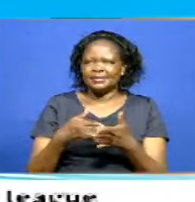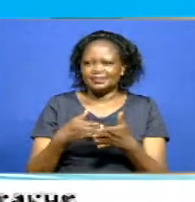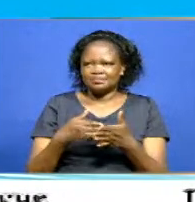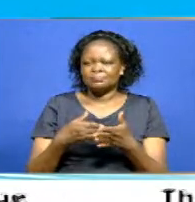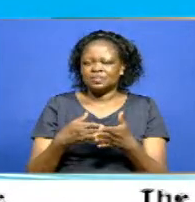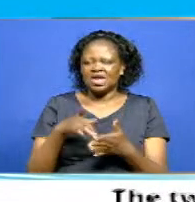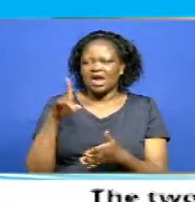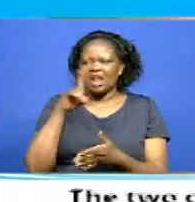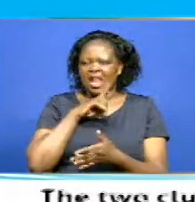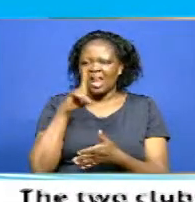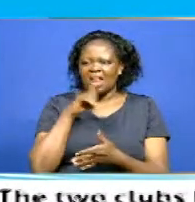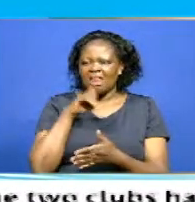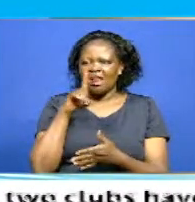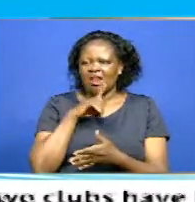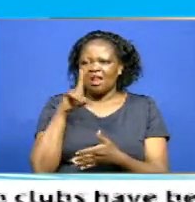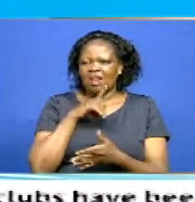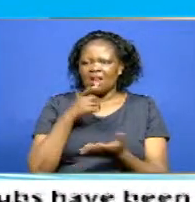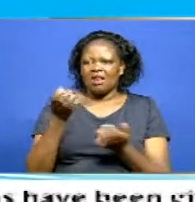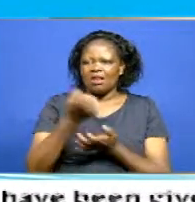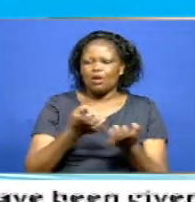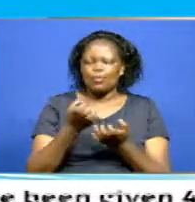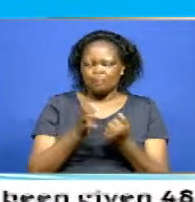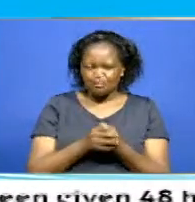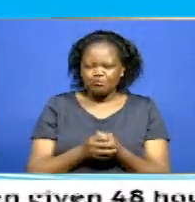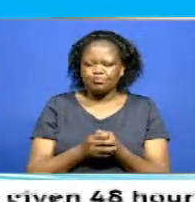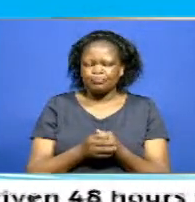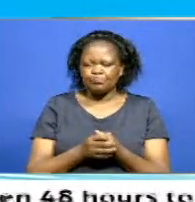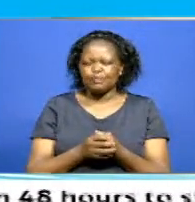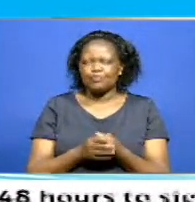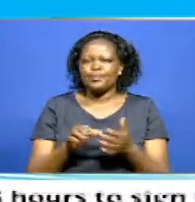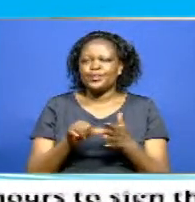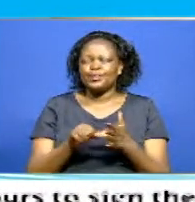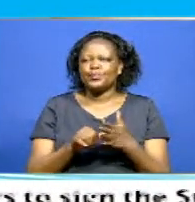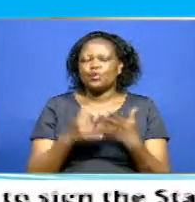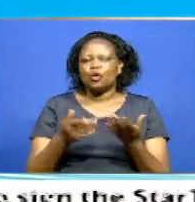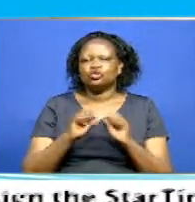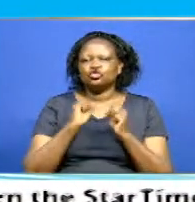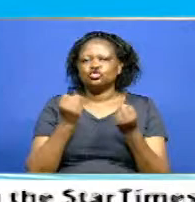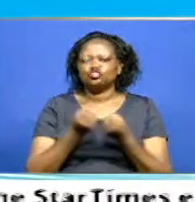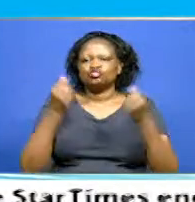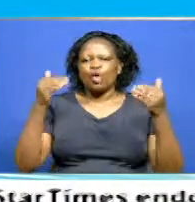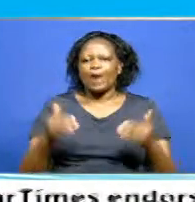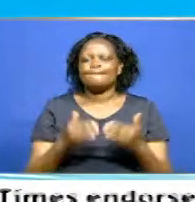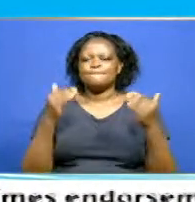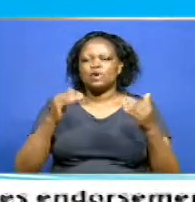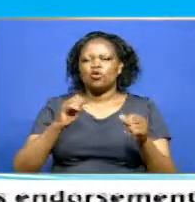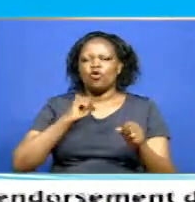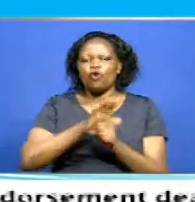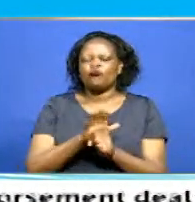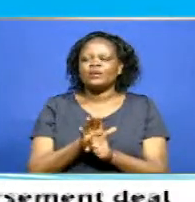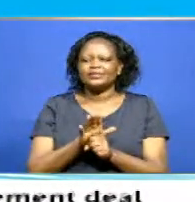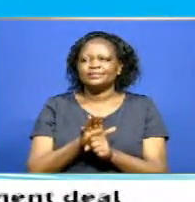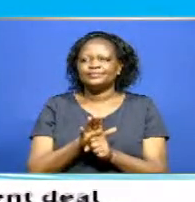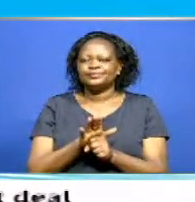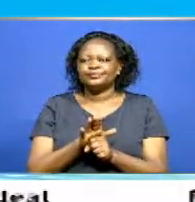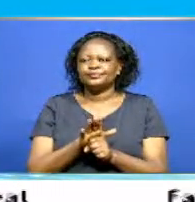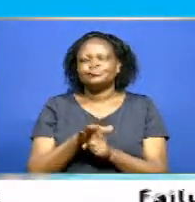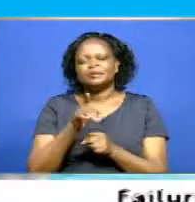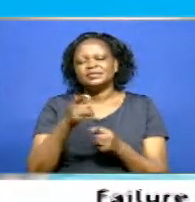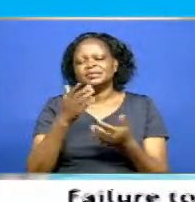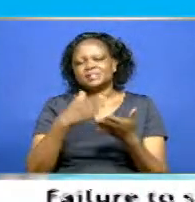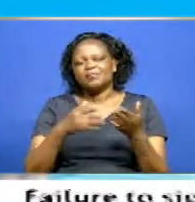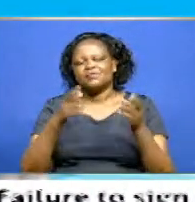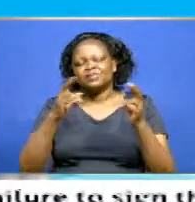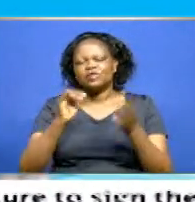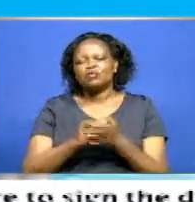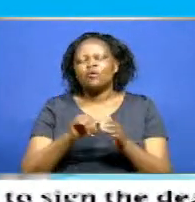harsh economic as well as social impact of COVID-19. Those are some of the issues that we are following